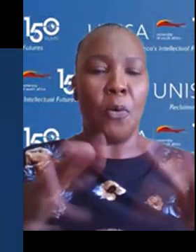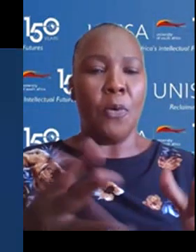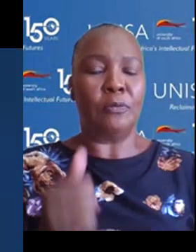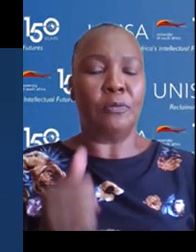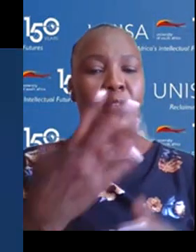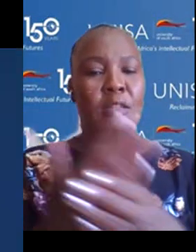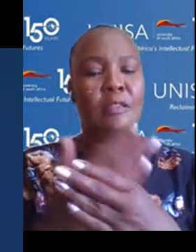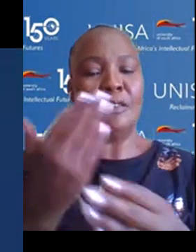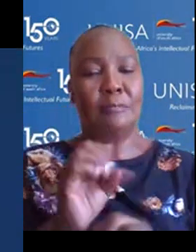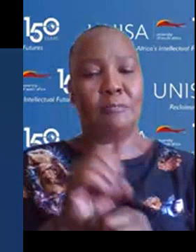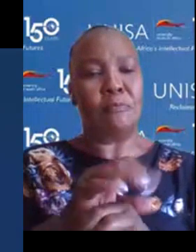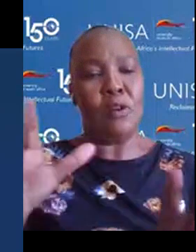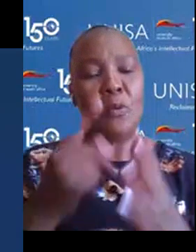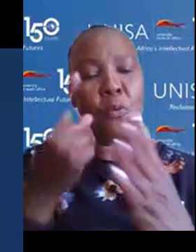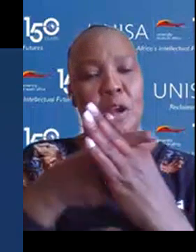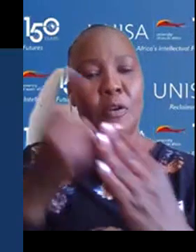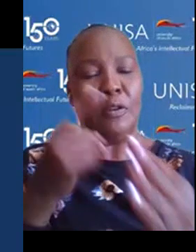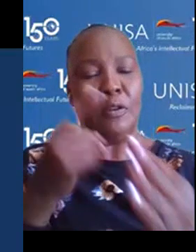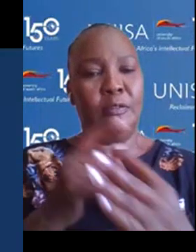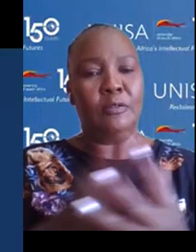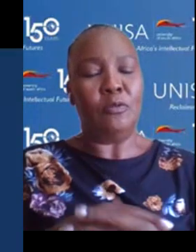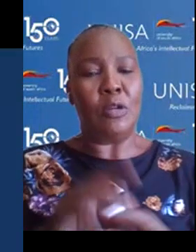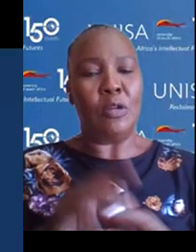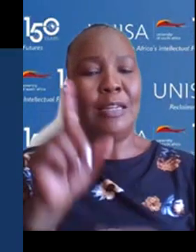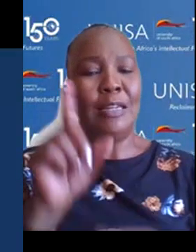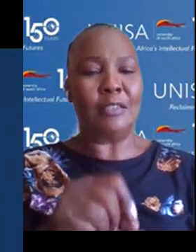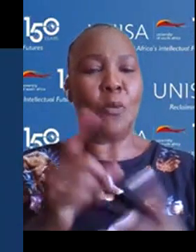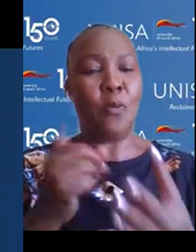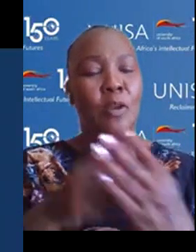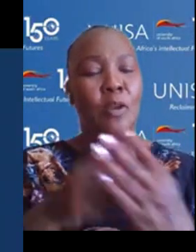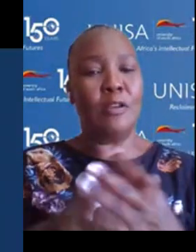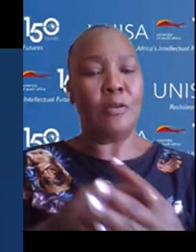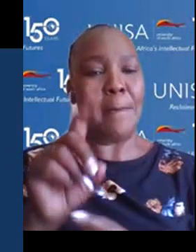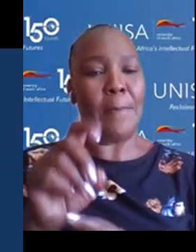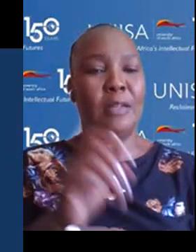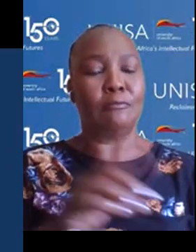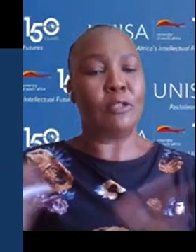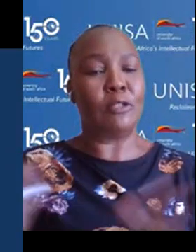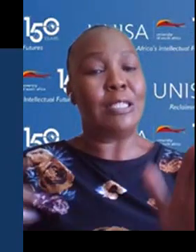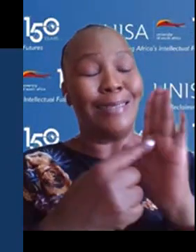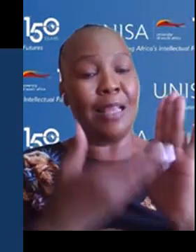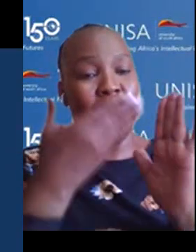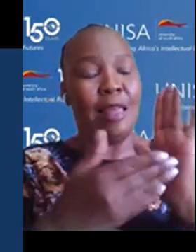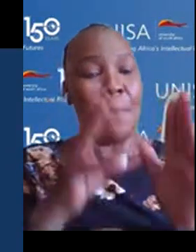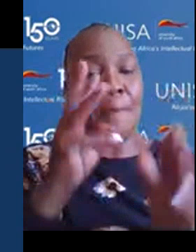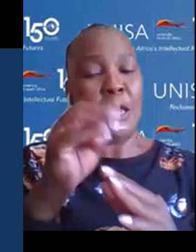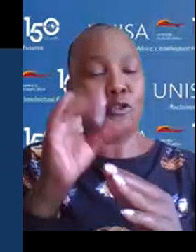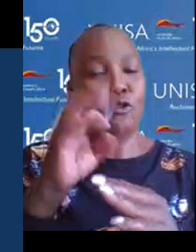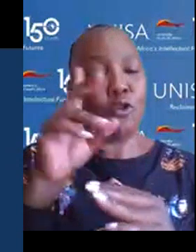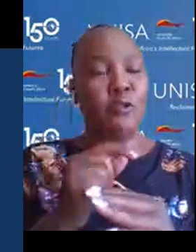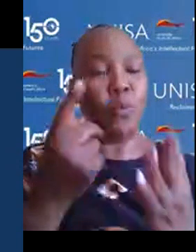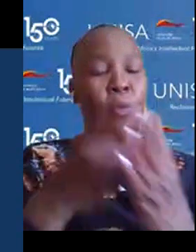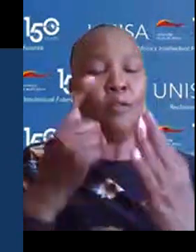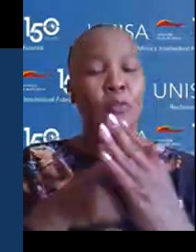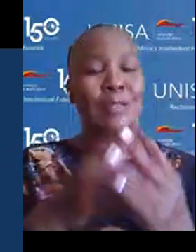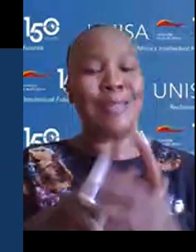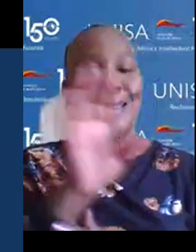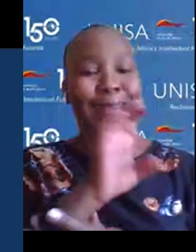File Explorer window, so when you hit the Windows button, you'll see it has the icon of Microsoft Windows and the